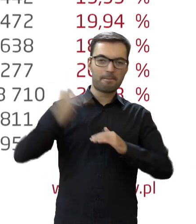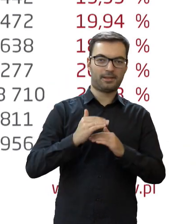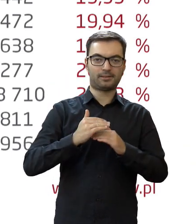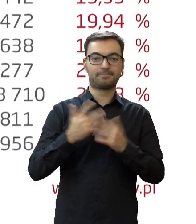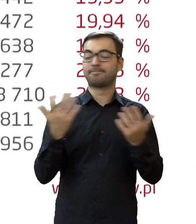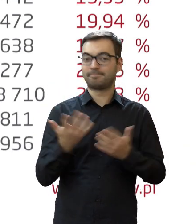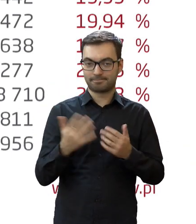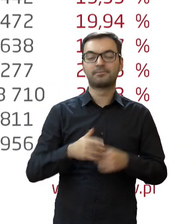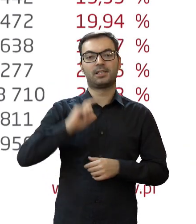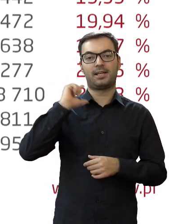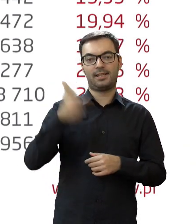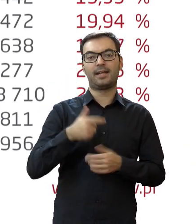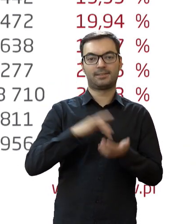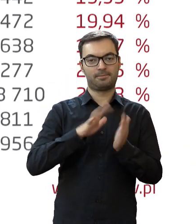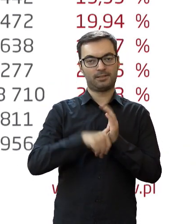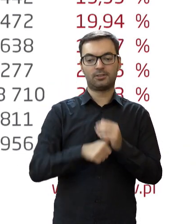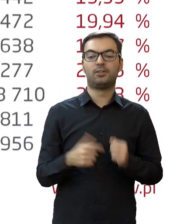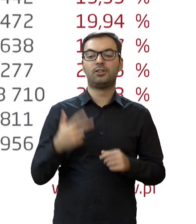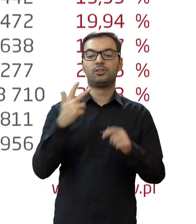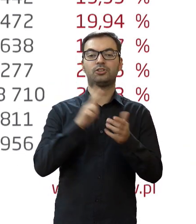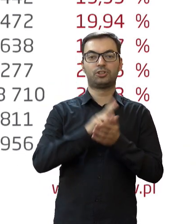20.20%. The lowest turnout, Gdańsk,